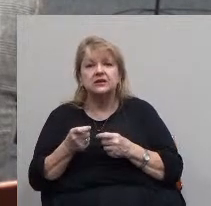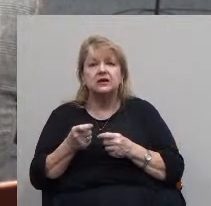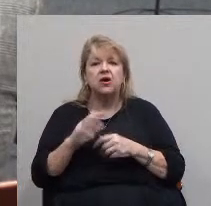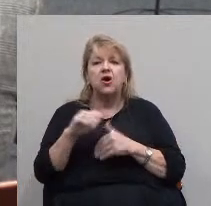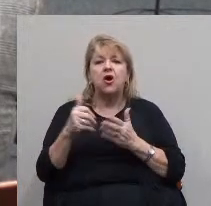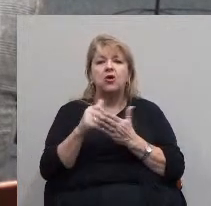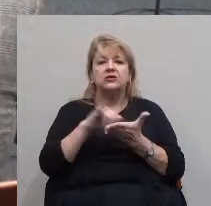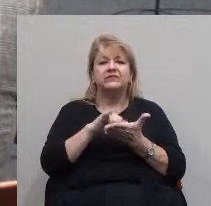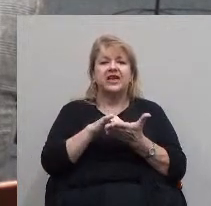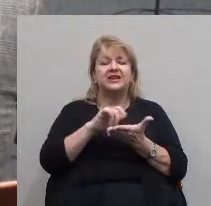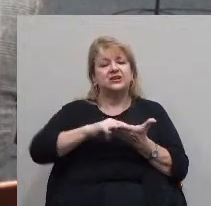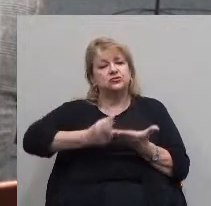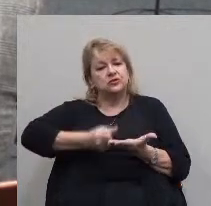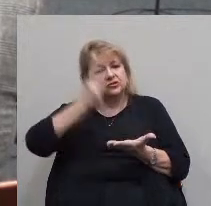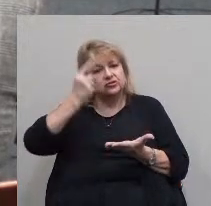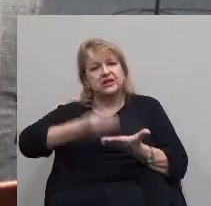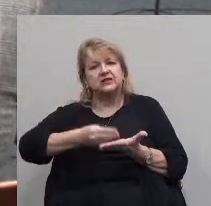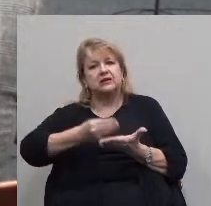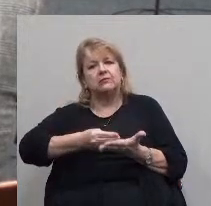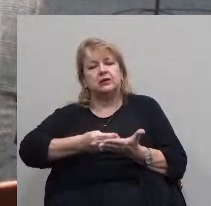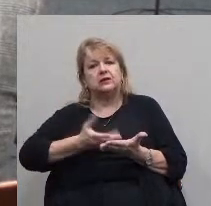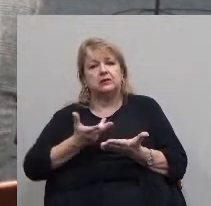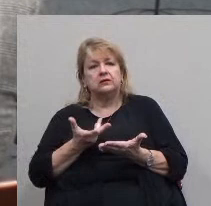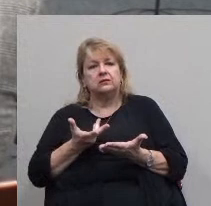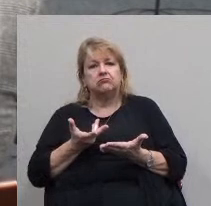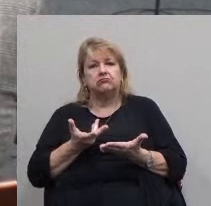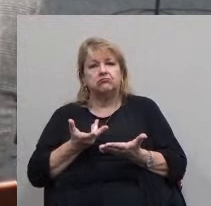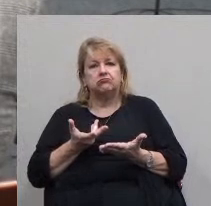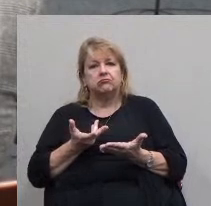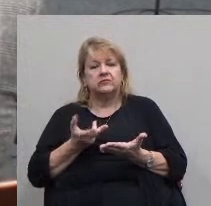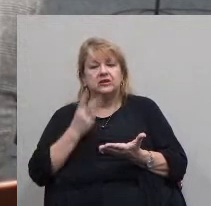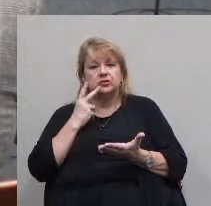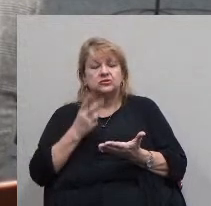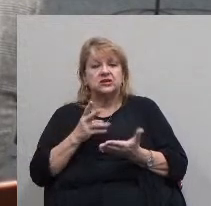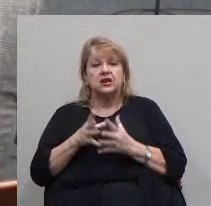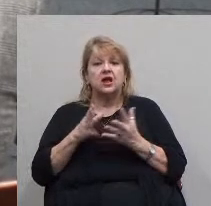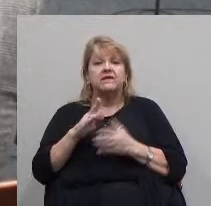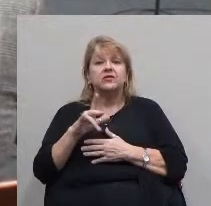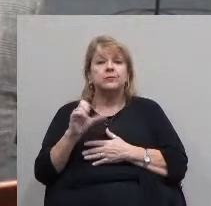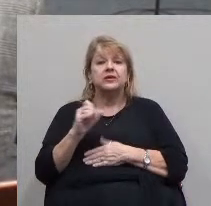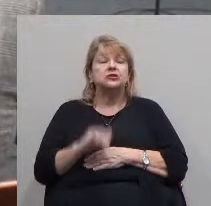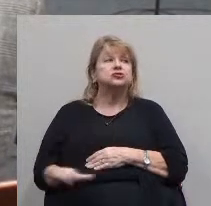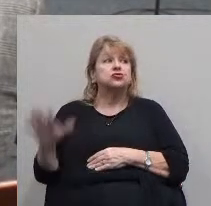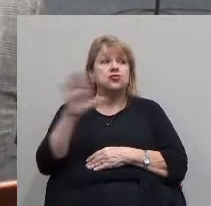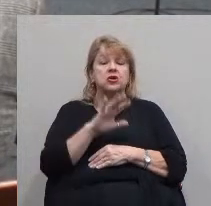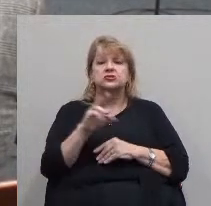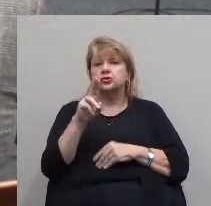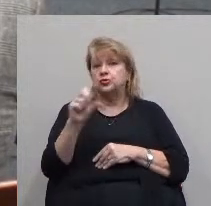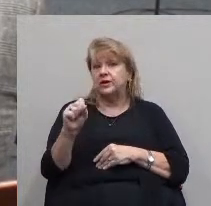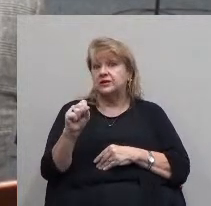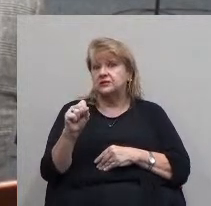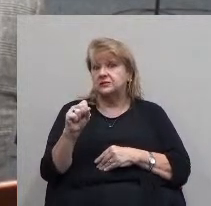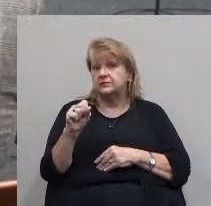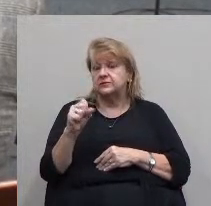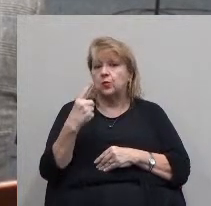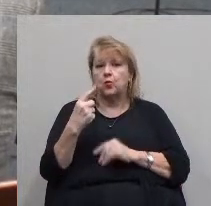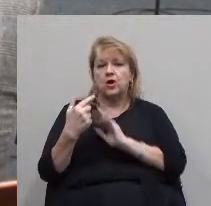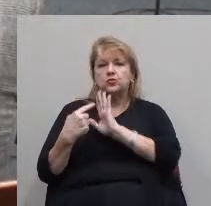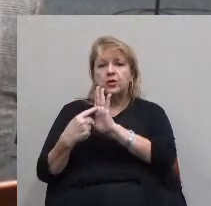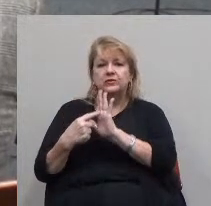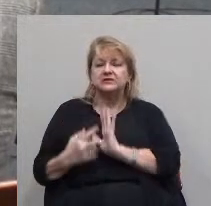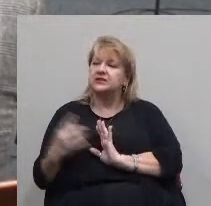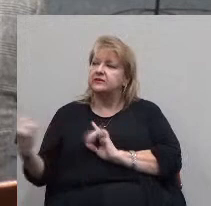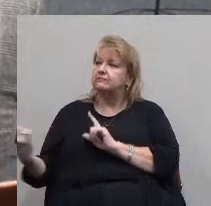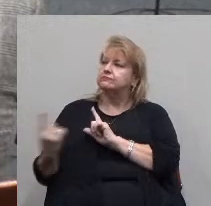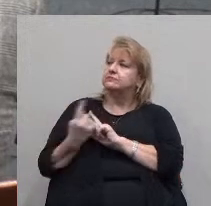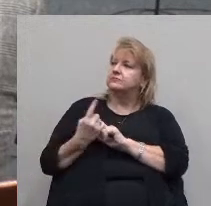things that go into financial literacy. You've seen some of these bills or laws passed across the United States at this time. The representative came to us